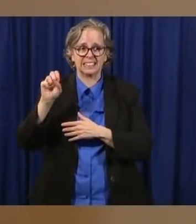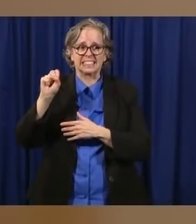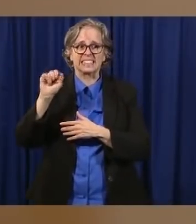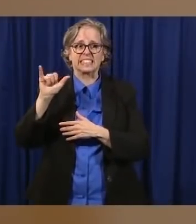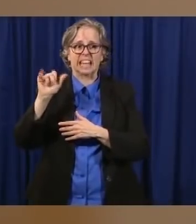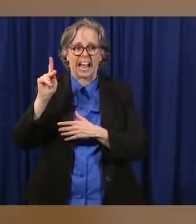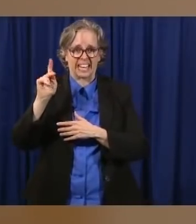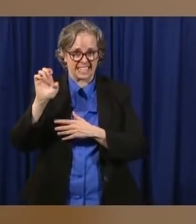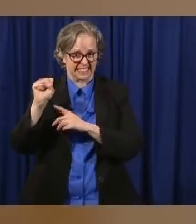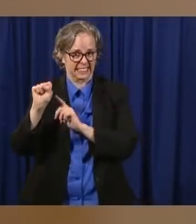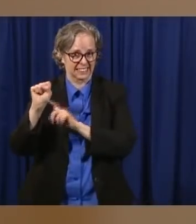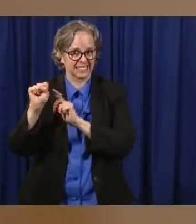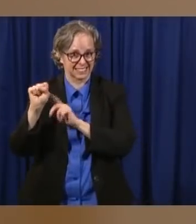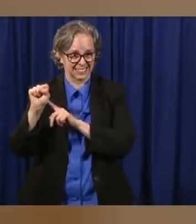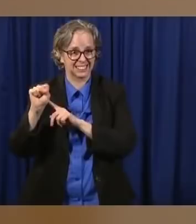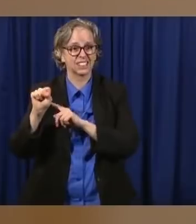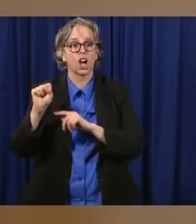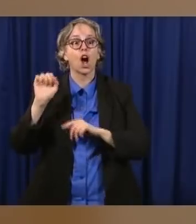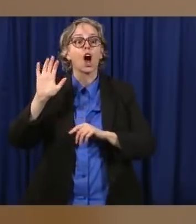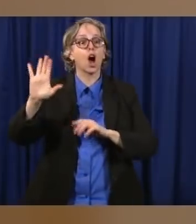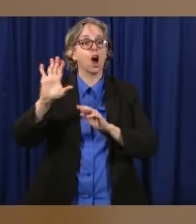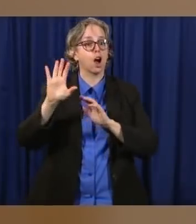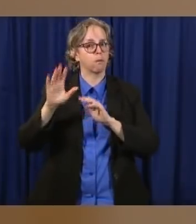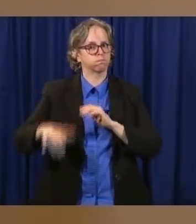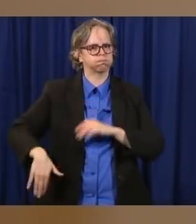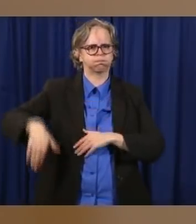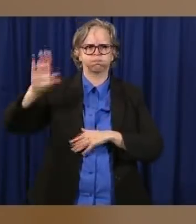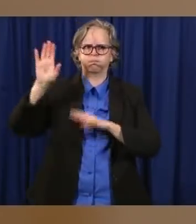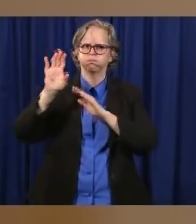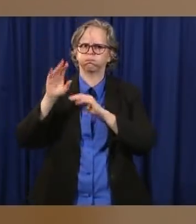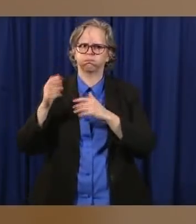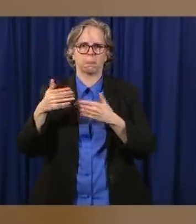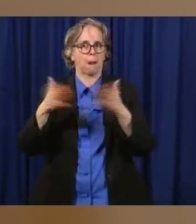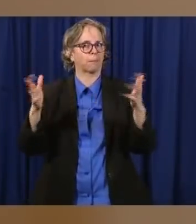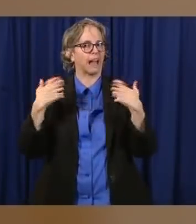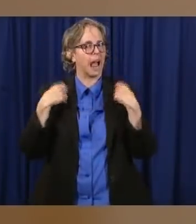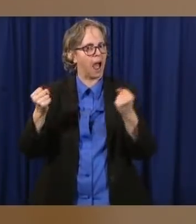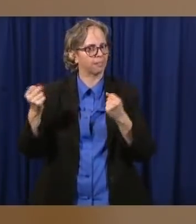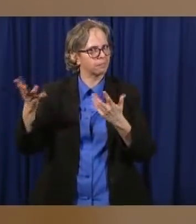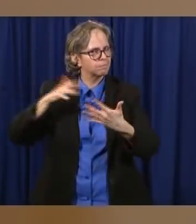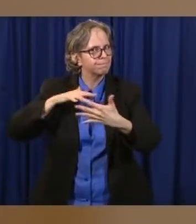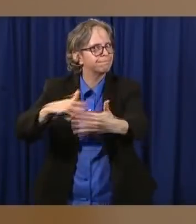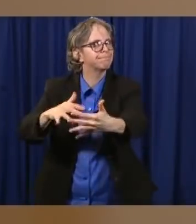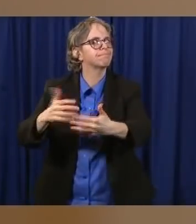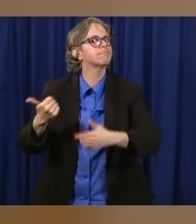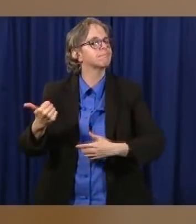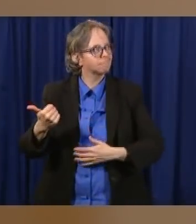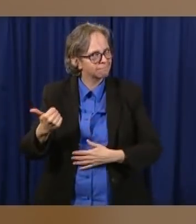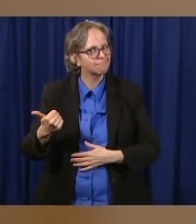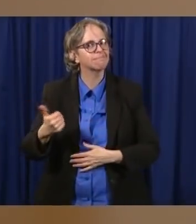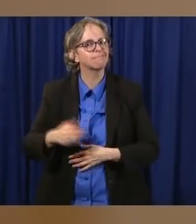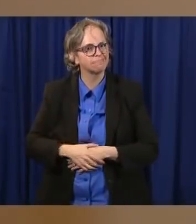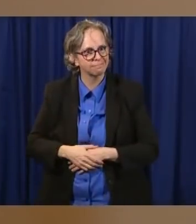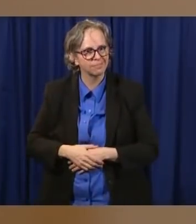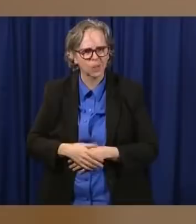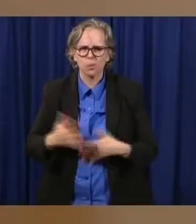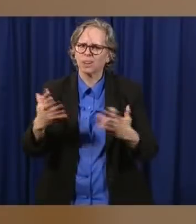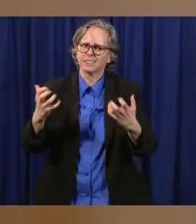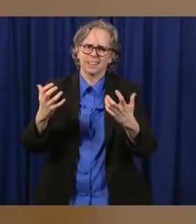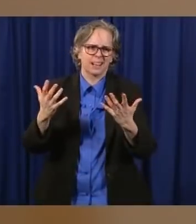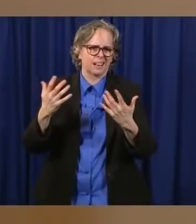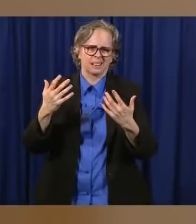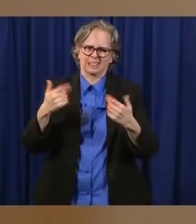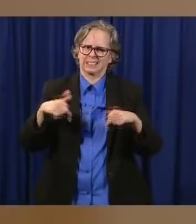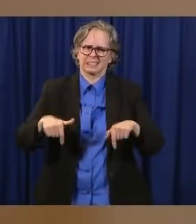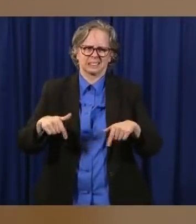also public health. If I could say one thing, this has been a tough week, and we